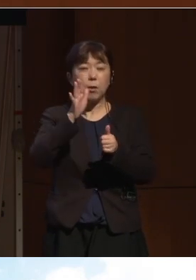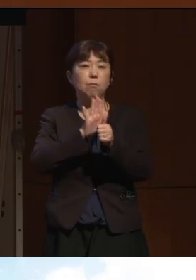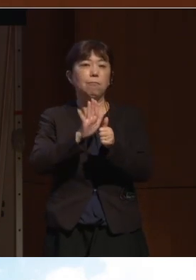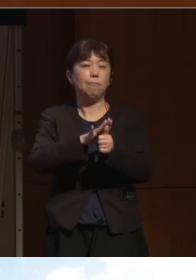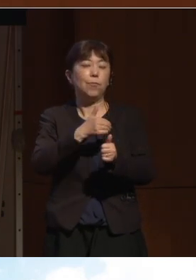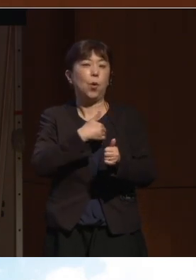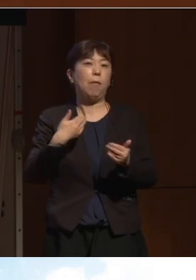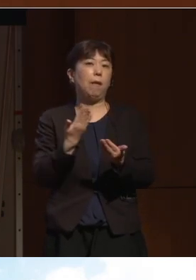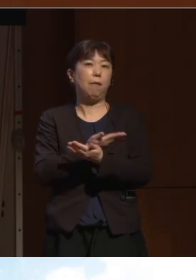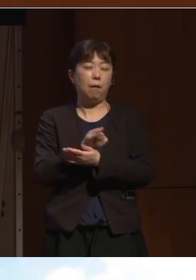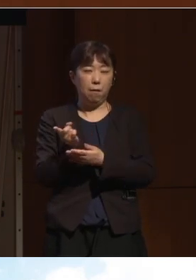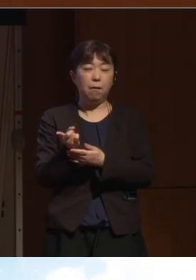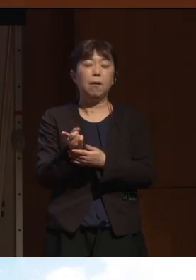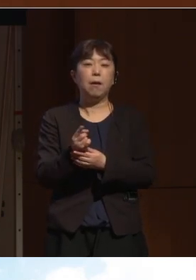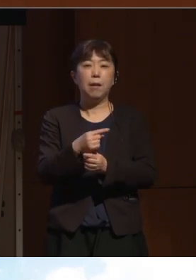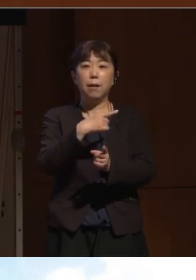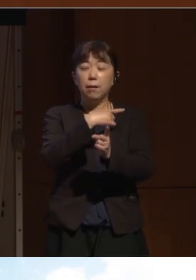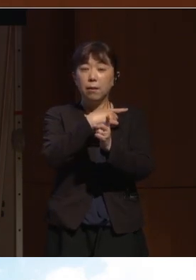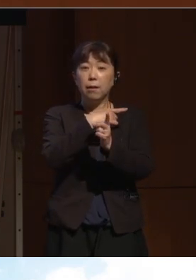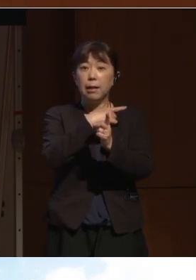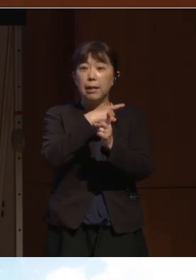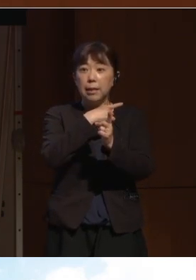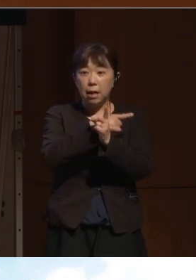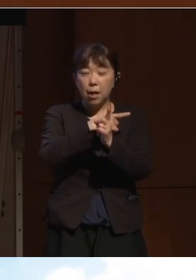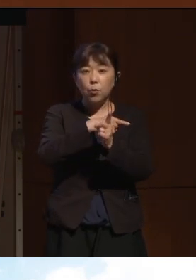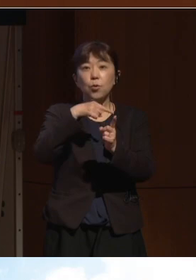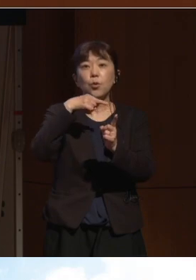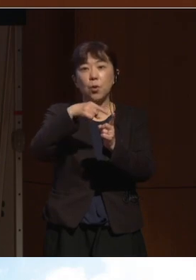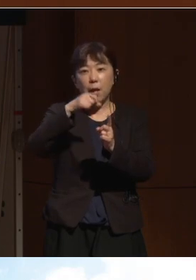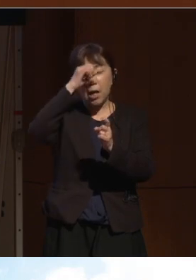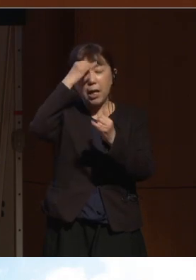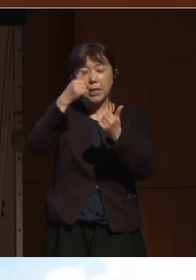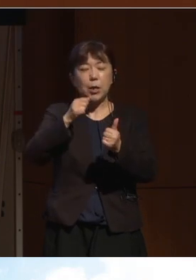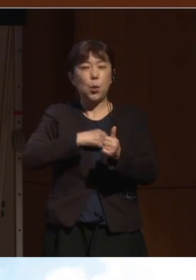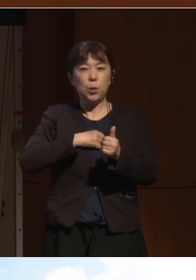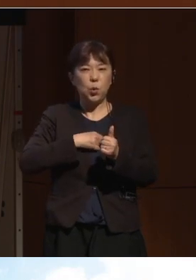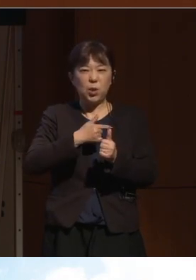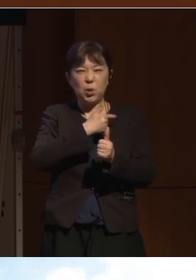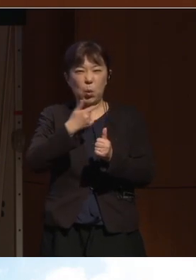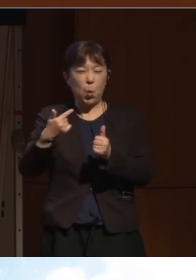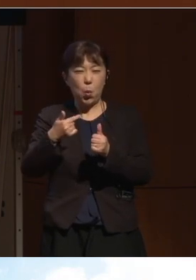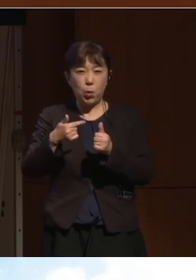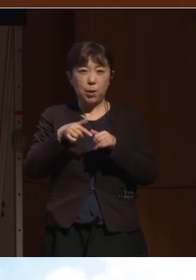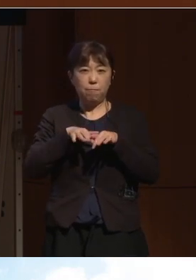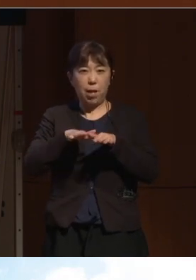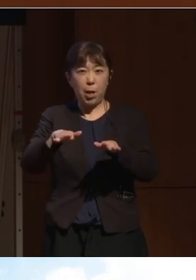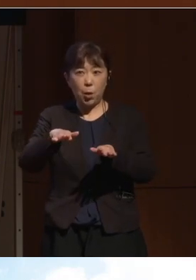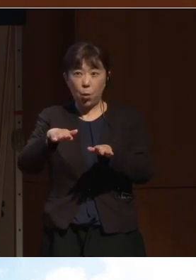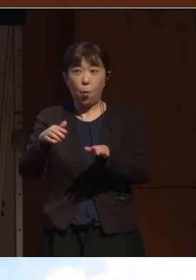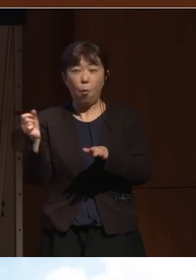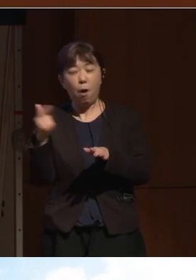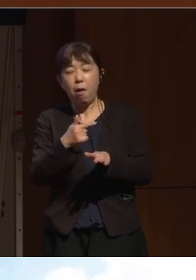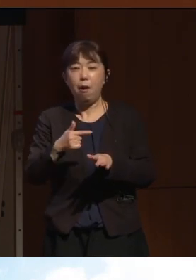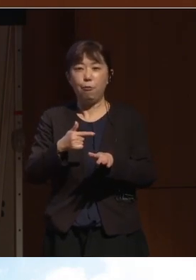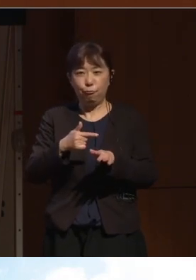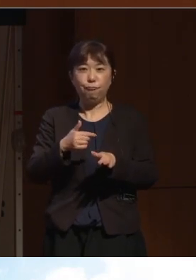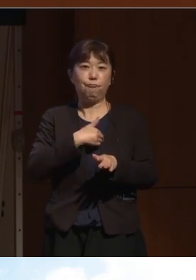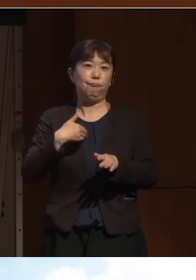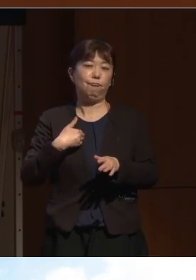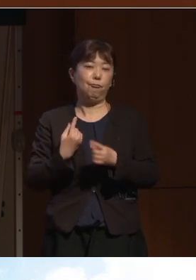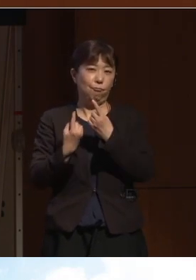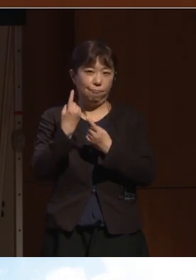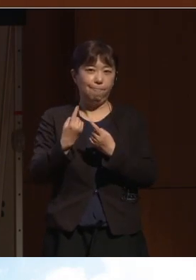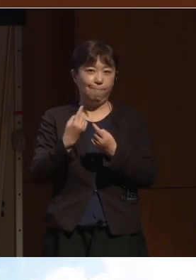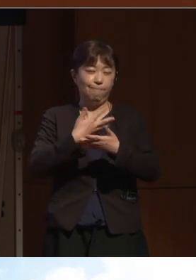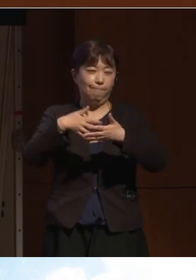of our patients. That's why we're all here, and the success of COVID-19 research response right the way across the world, I think, serves